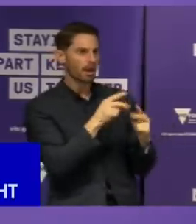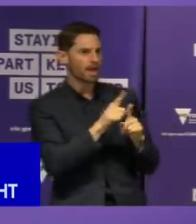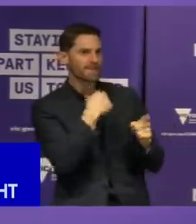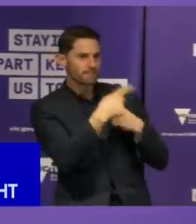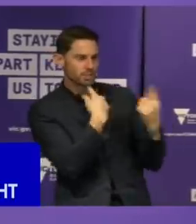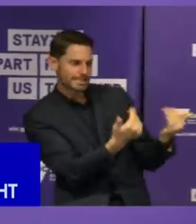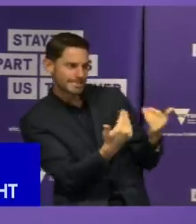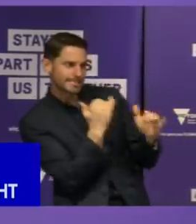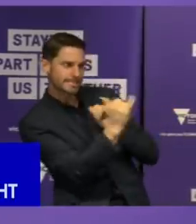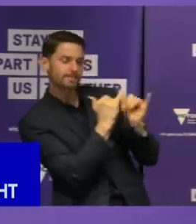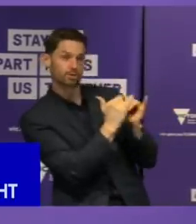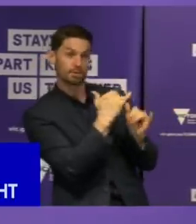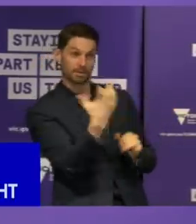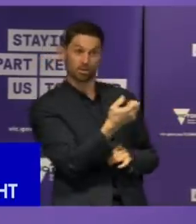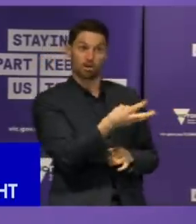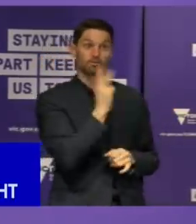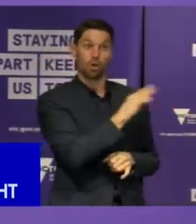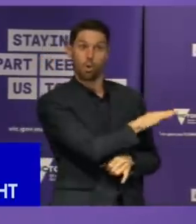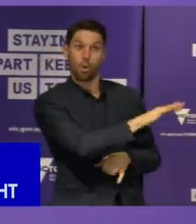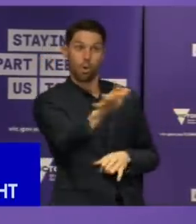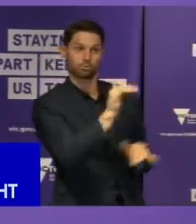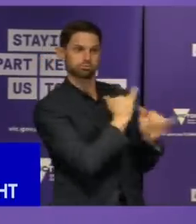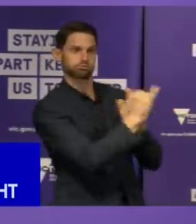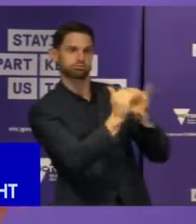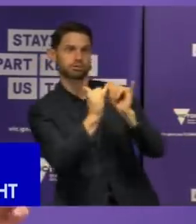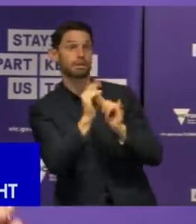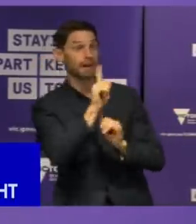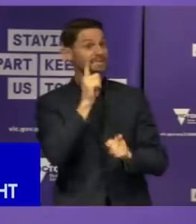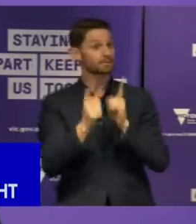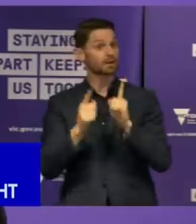principally because some people won't answer the phone, some people,